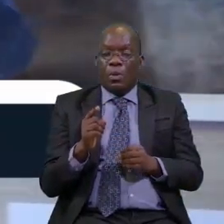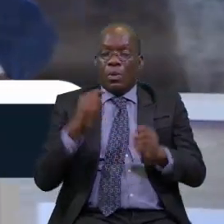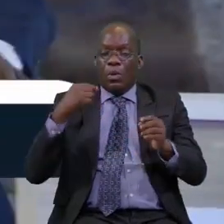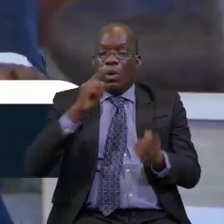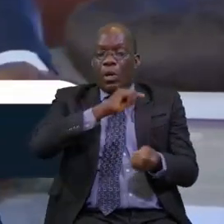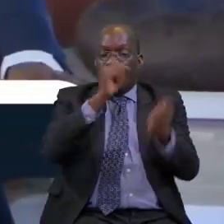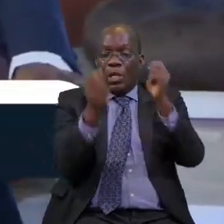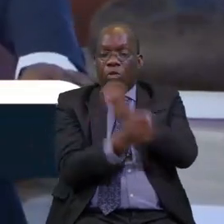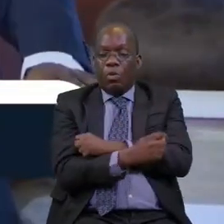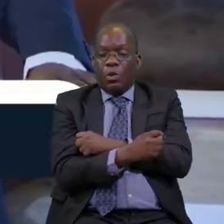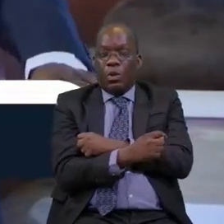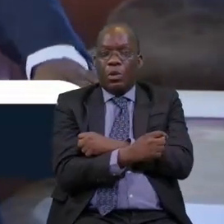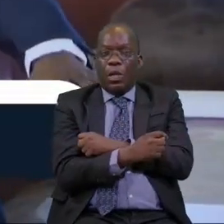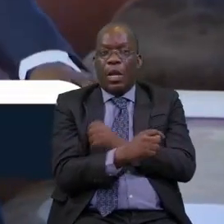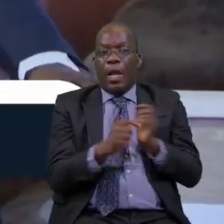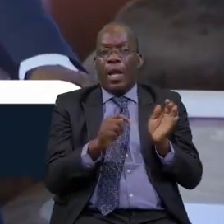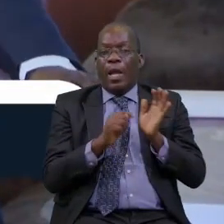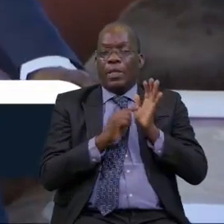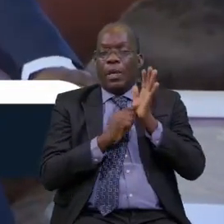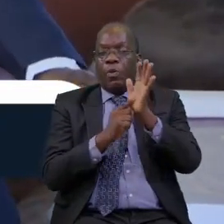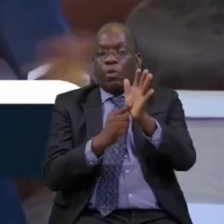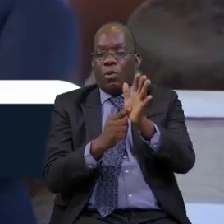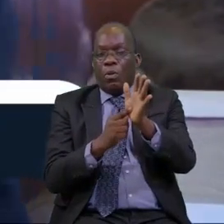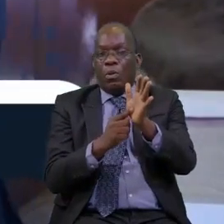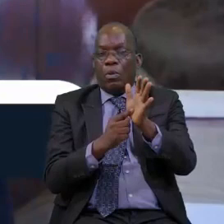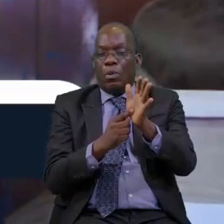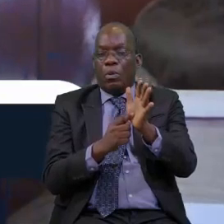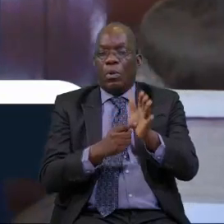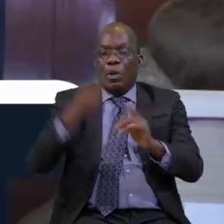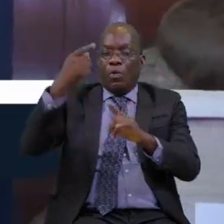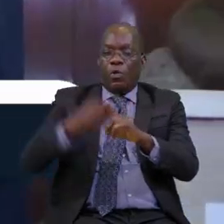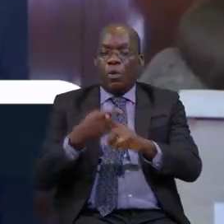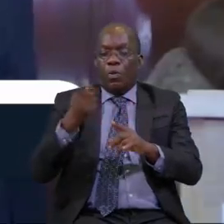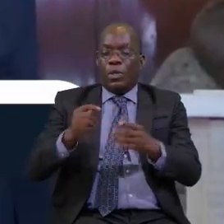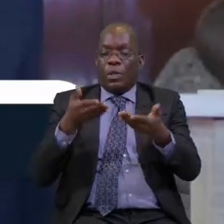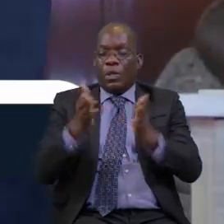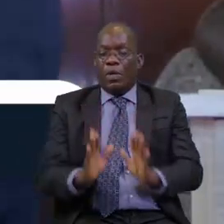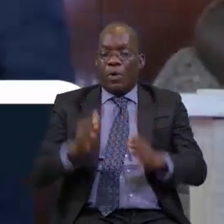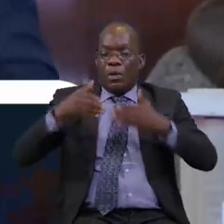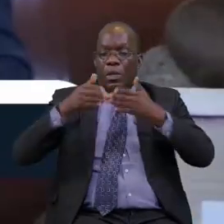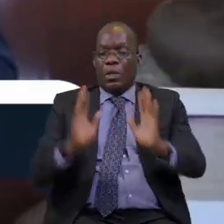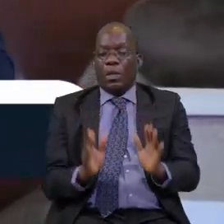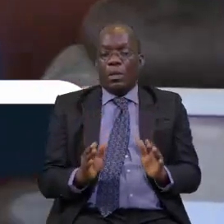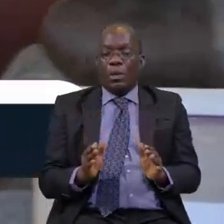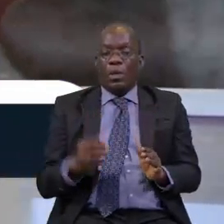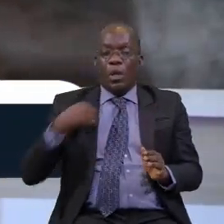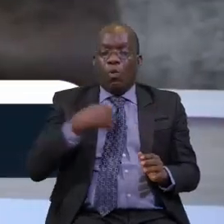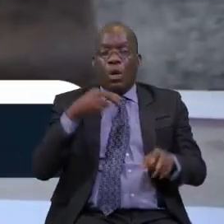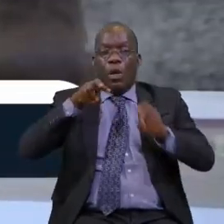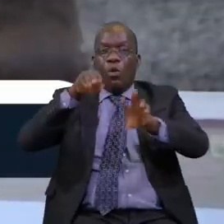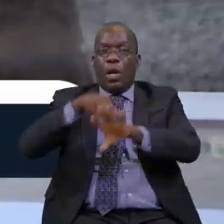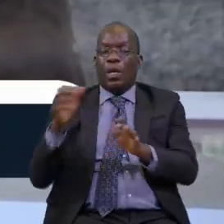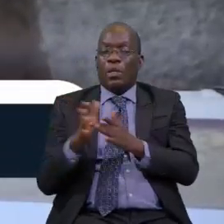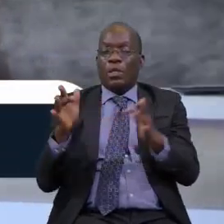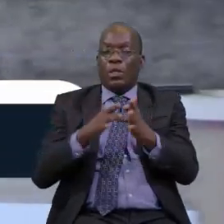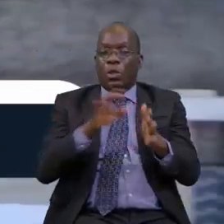transformational pattern from the servant leader. We look at Jesus Christ and we see anyone